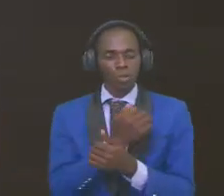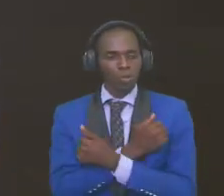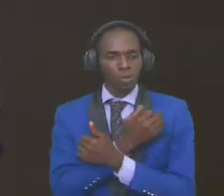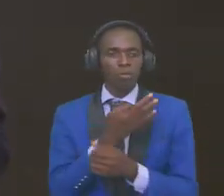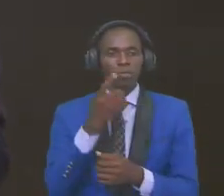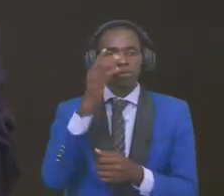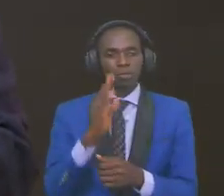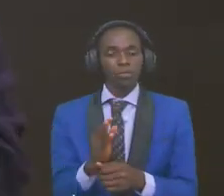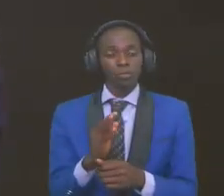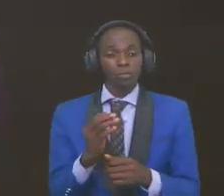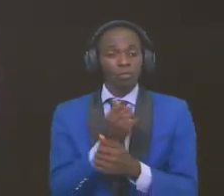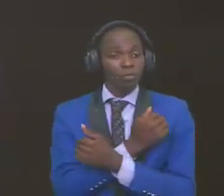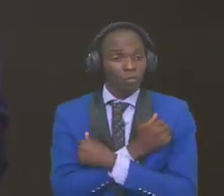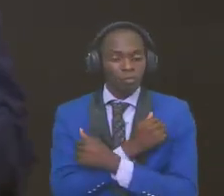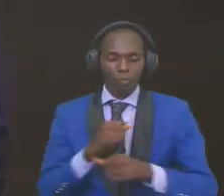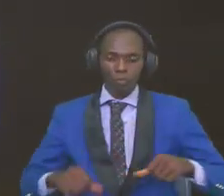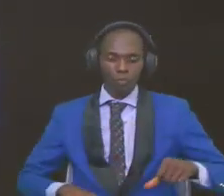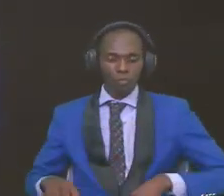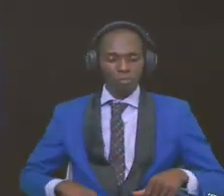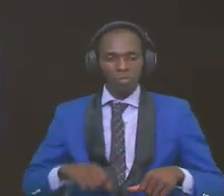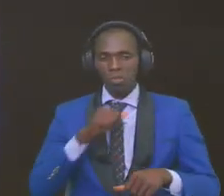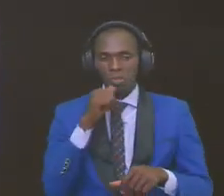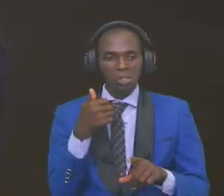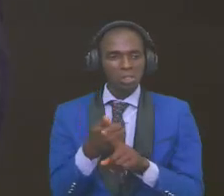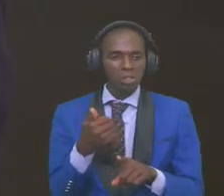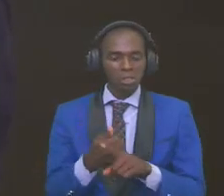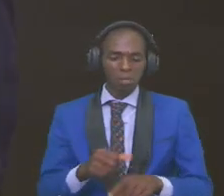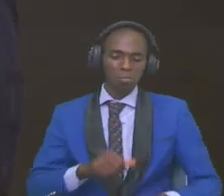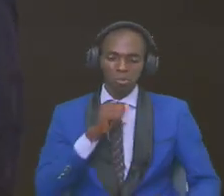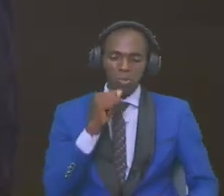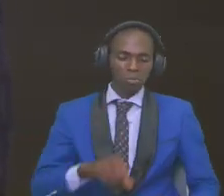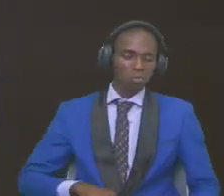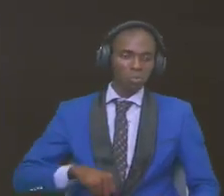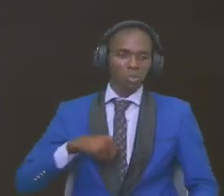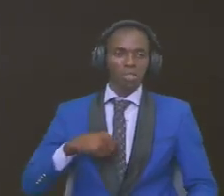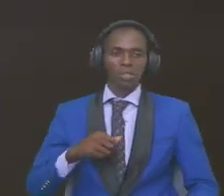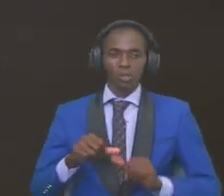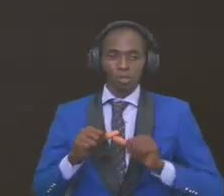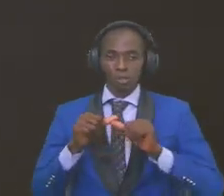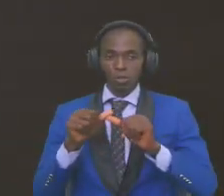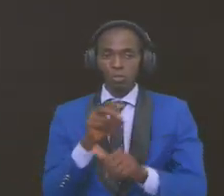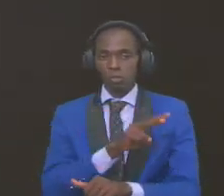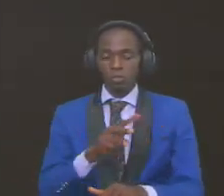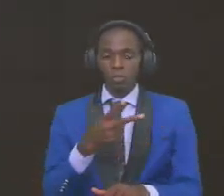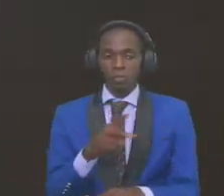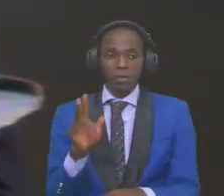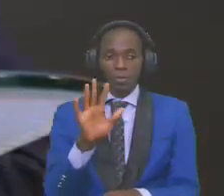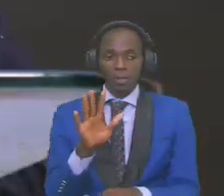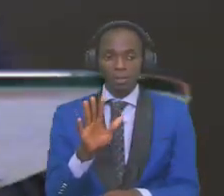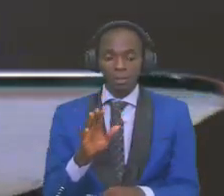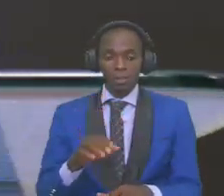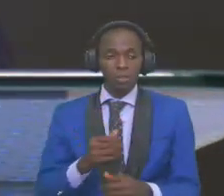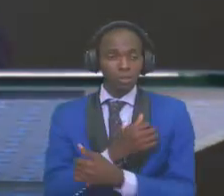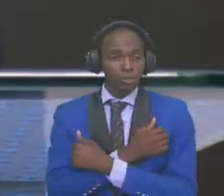Charity vaunteth not itself. It's not puffed up. And now in verse 5, does not